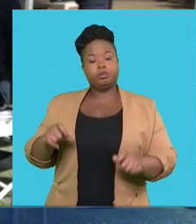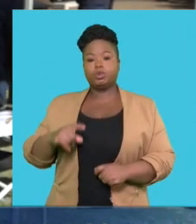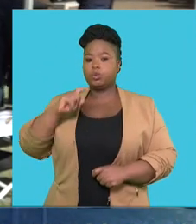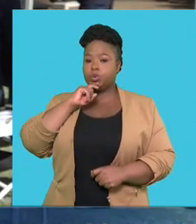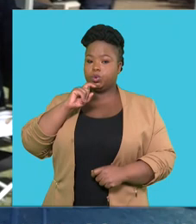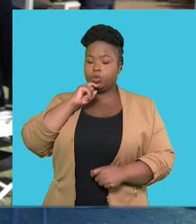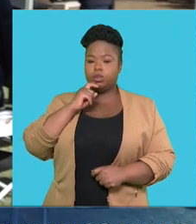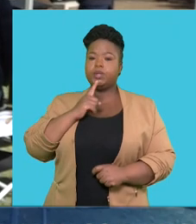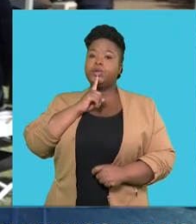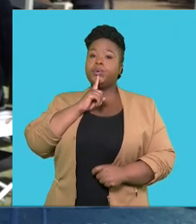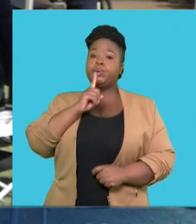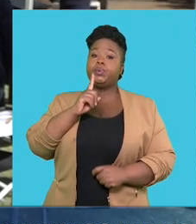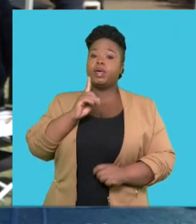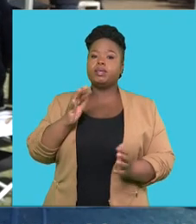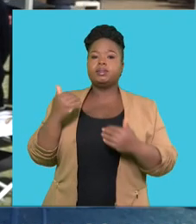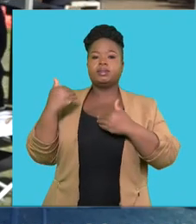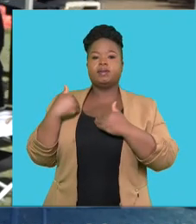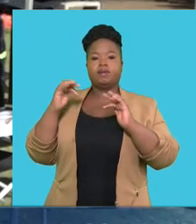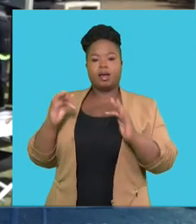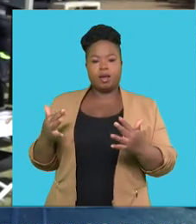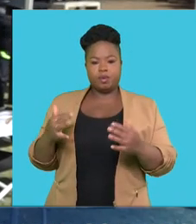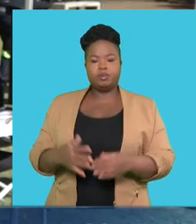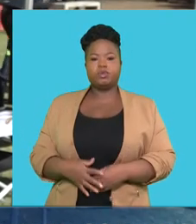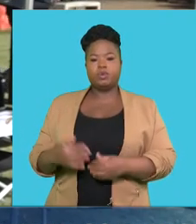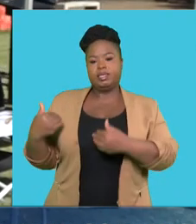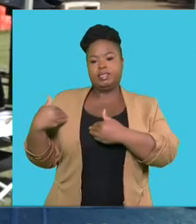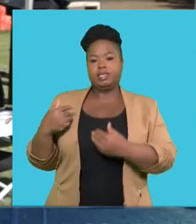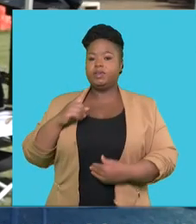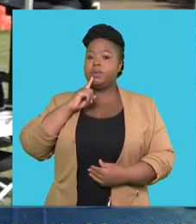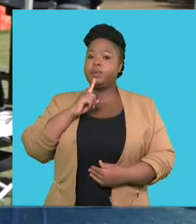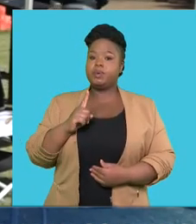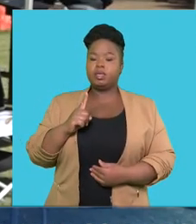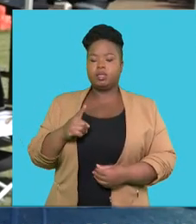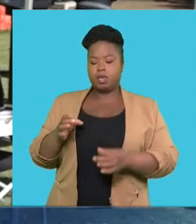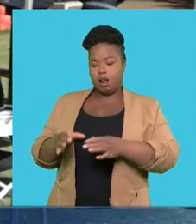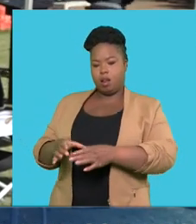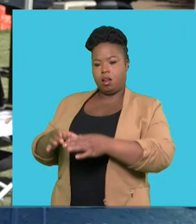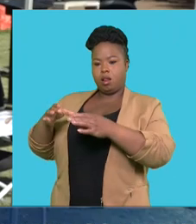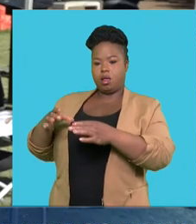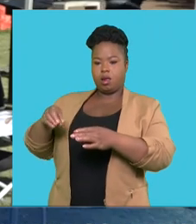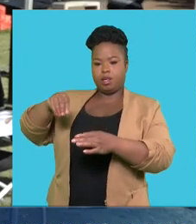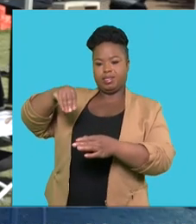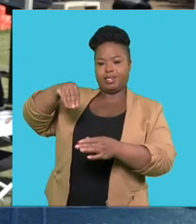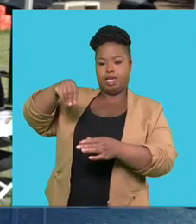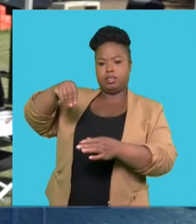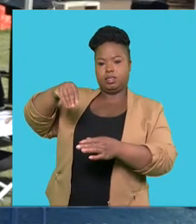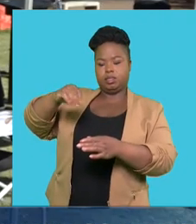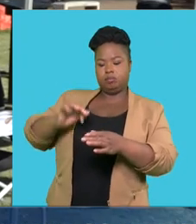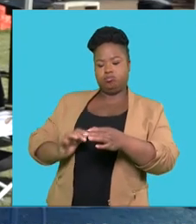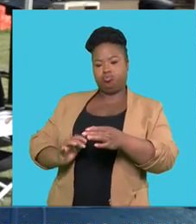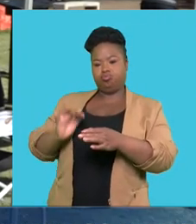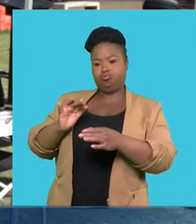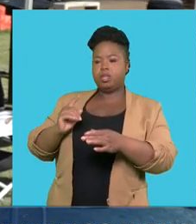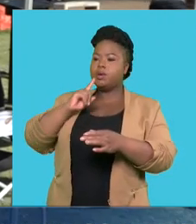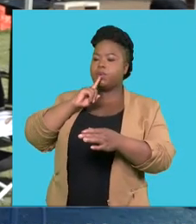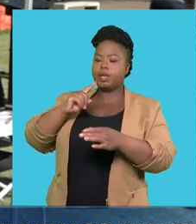a candle safe, we call a safety candle, where they get a jar, put a scent in the jar and put a candle